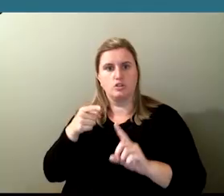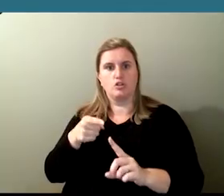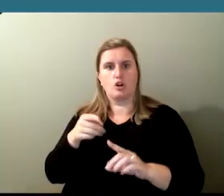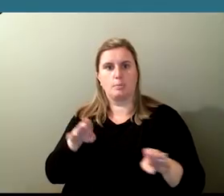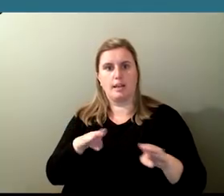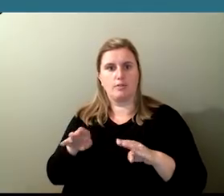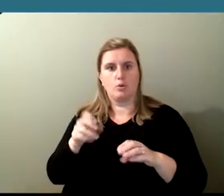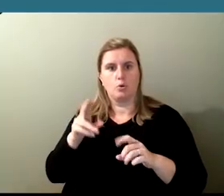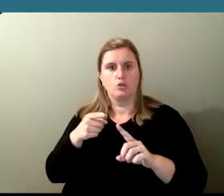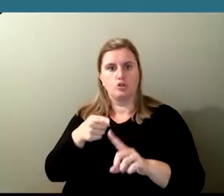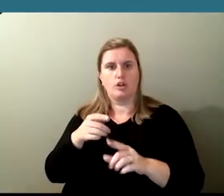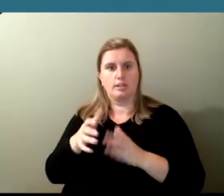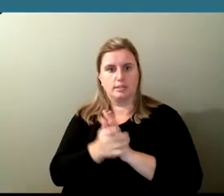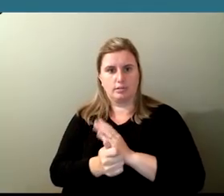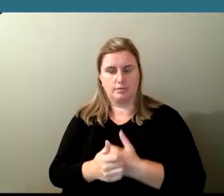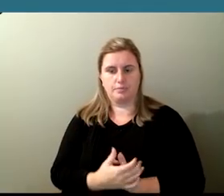or target skill.